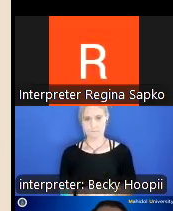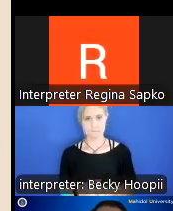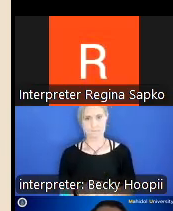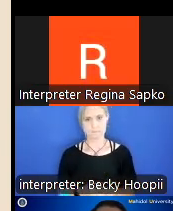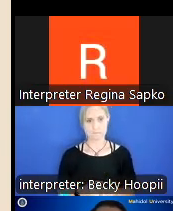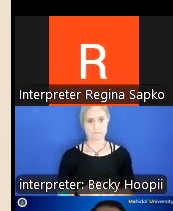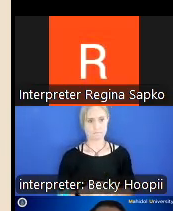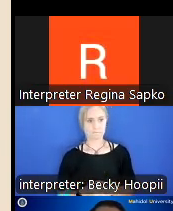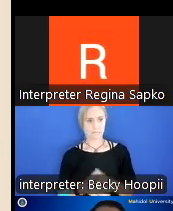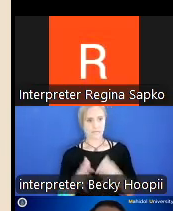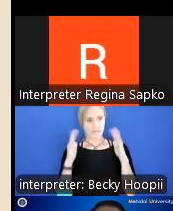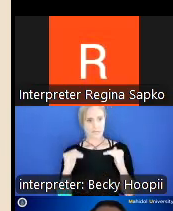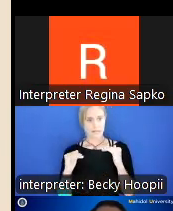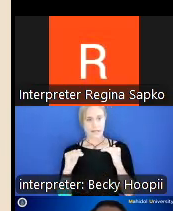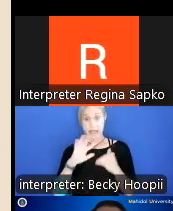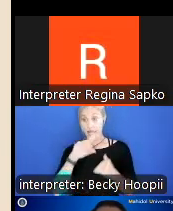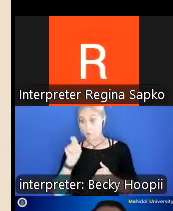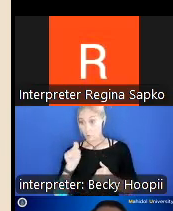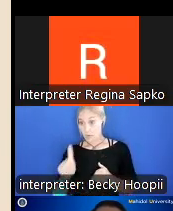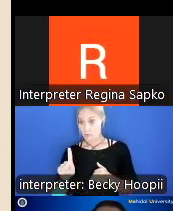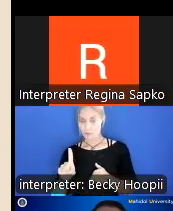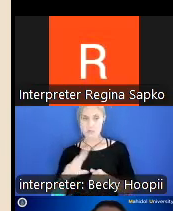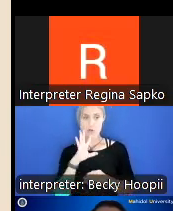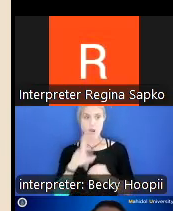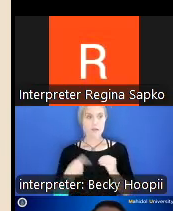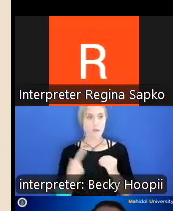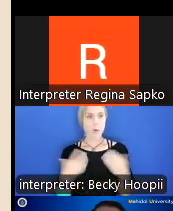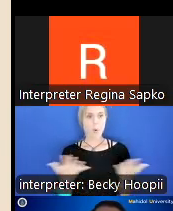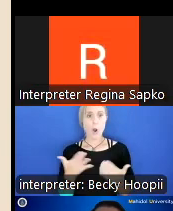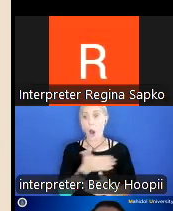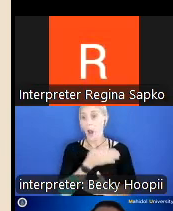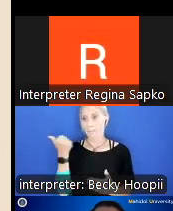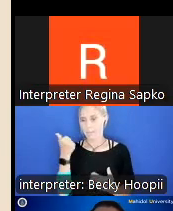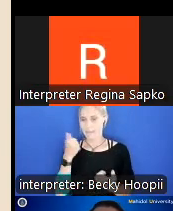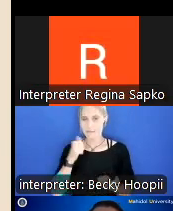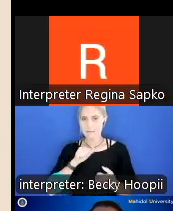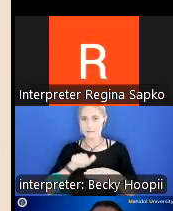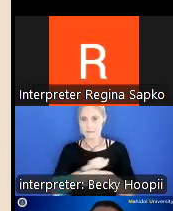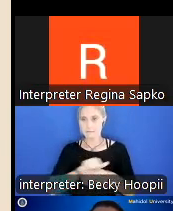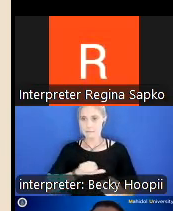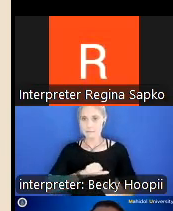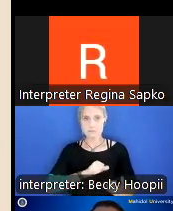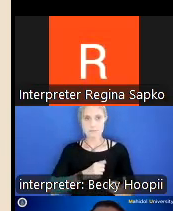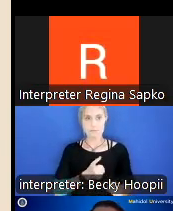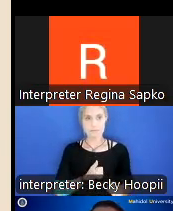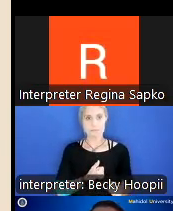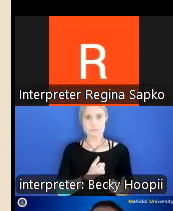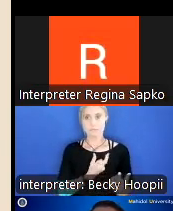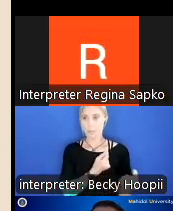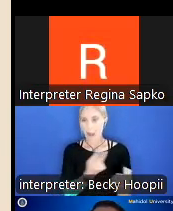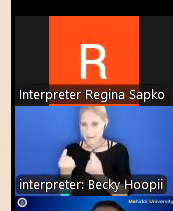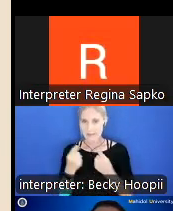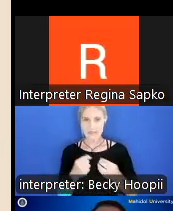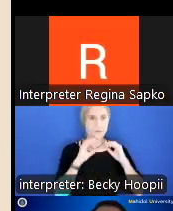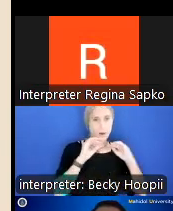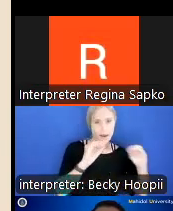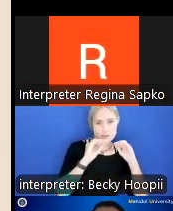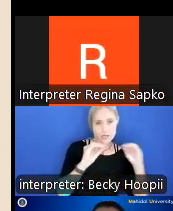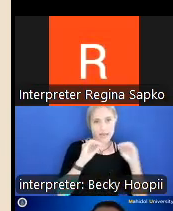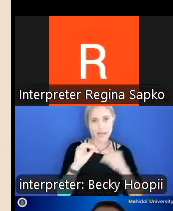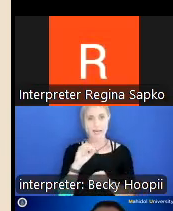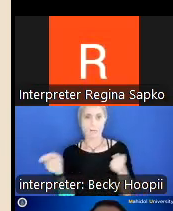The next question is about what are some best practice for educating manager and co-worker about disability in